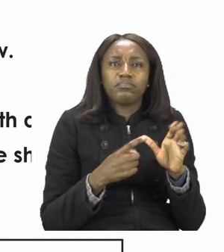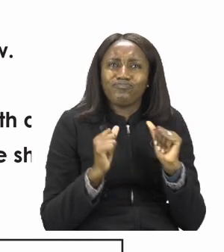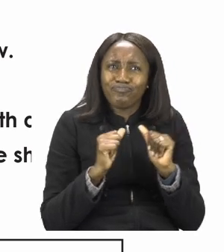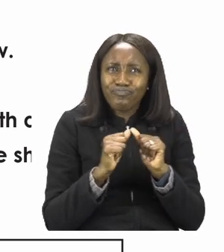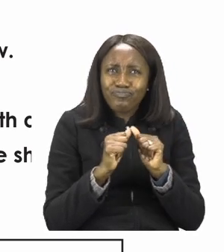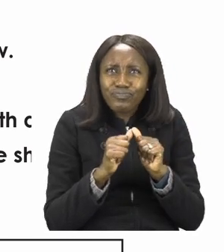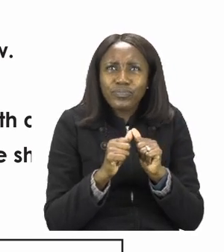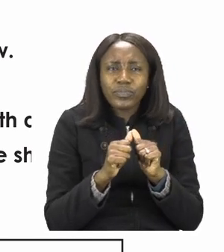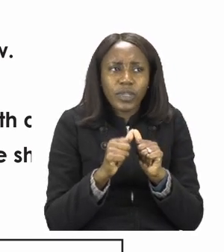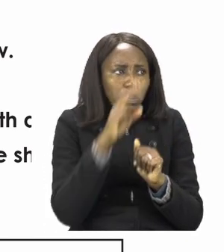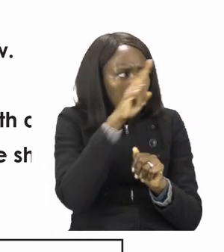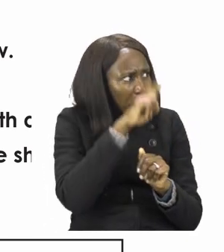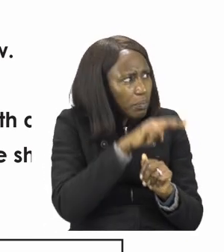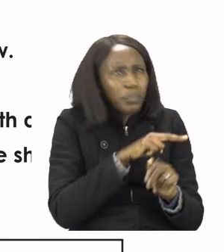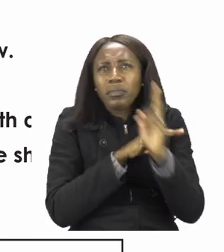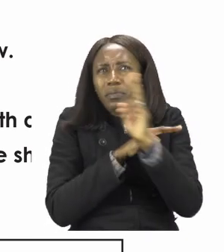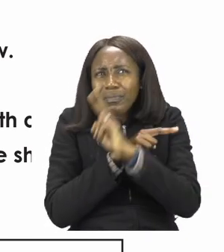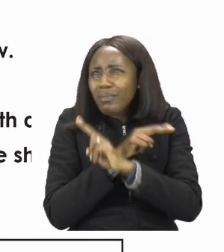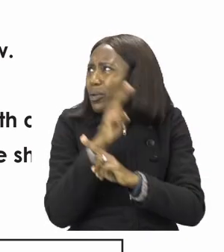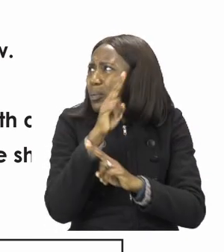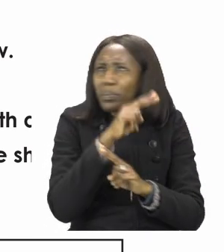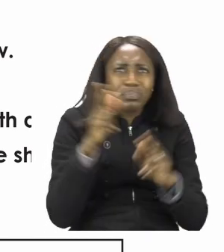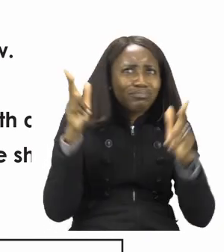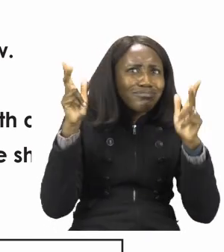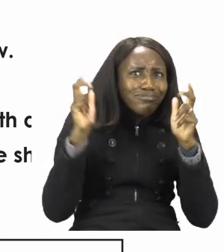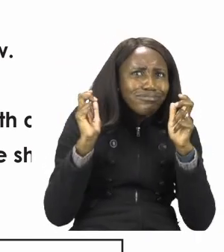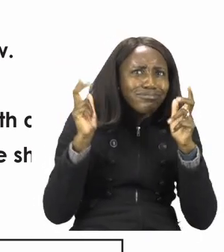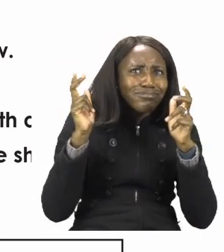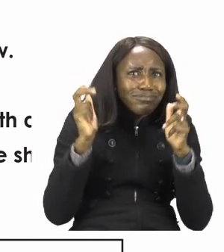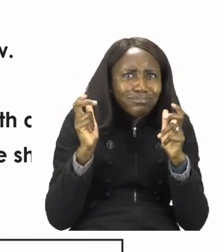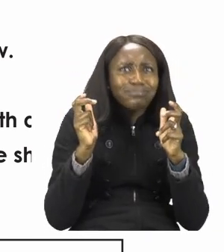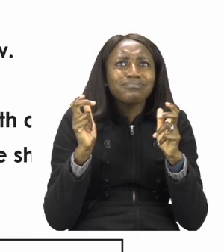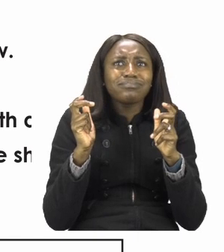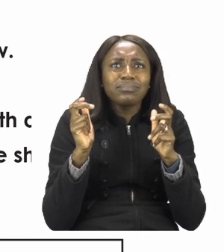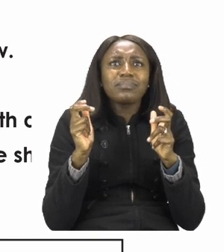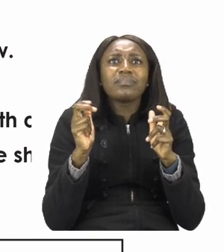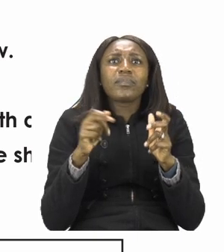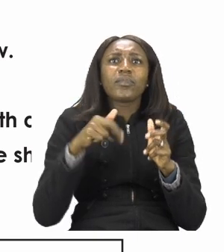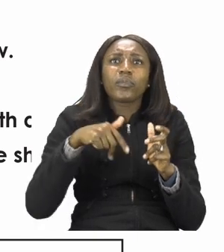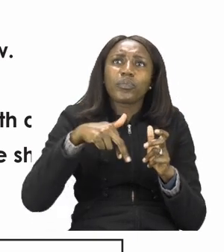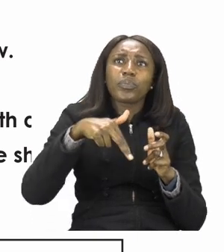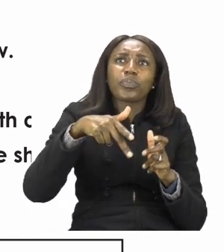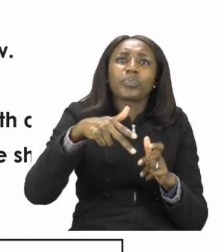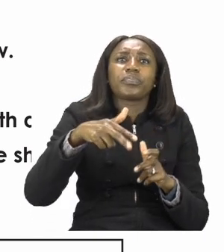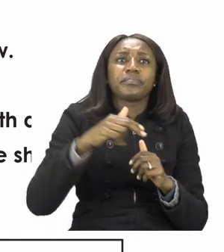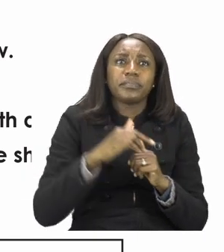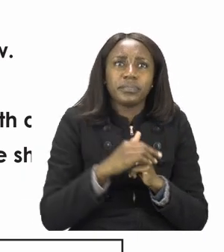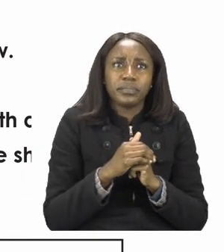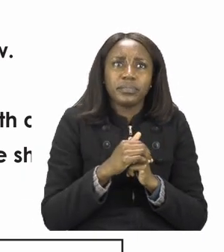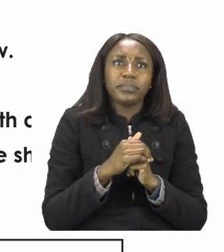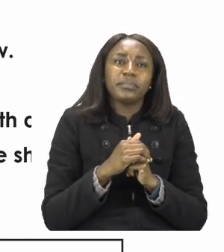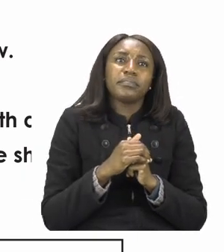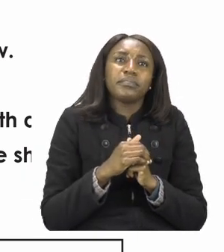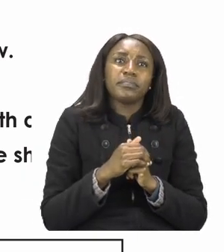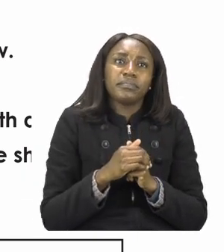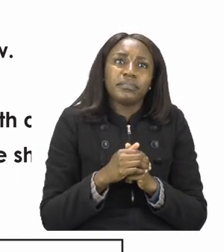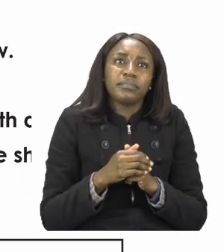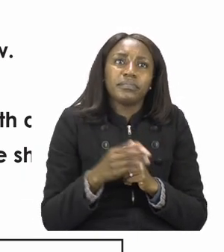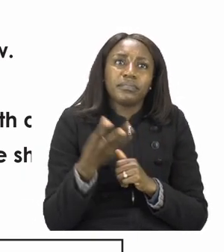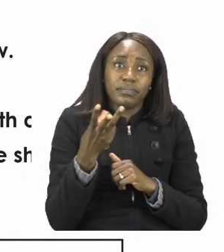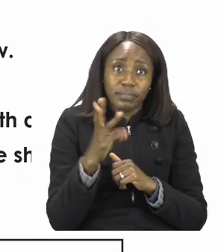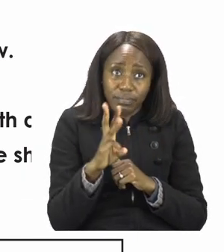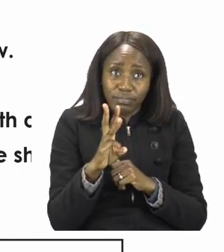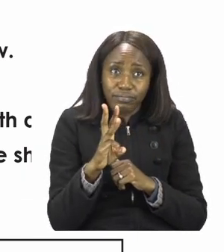keep looking and listening while you cross the road. Number 6,